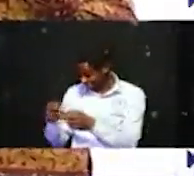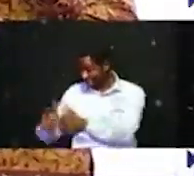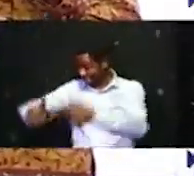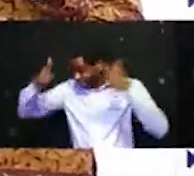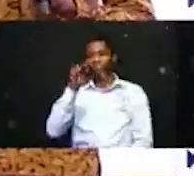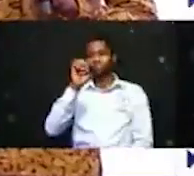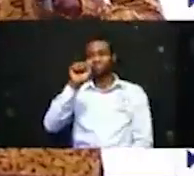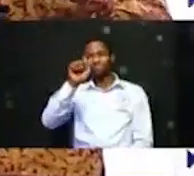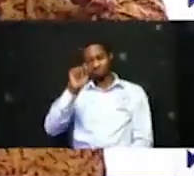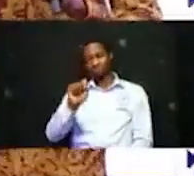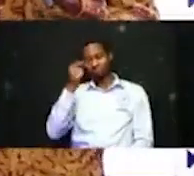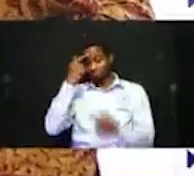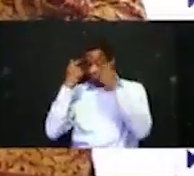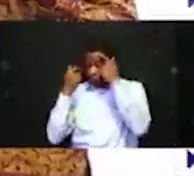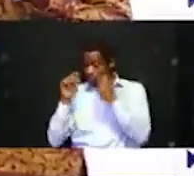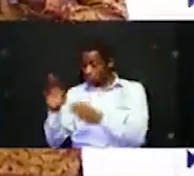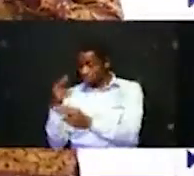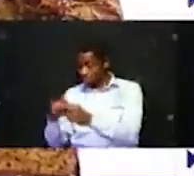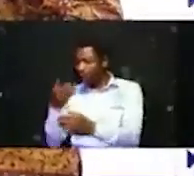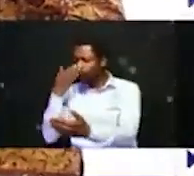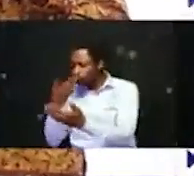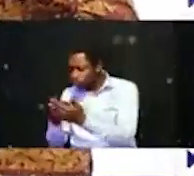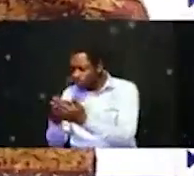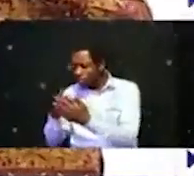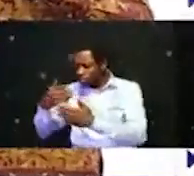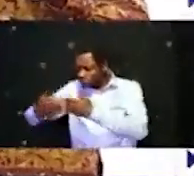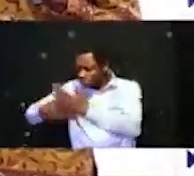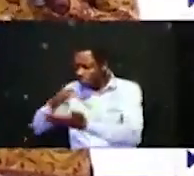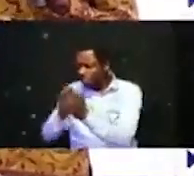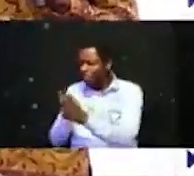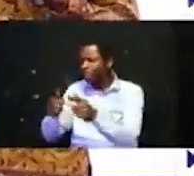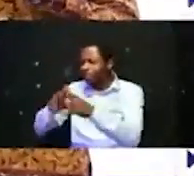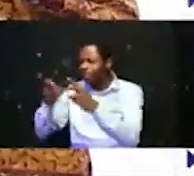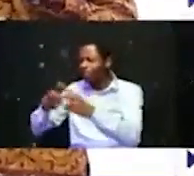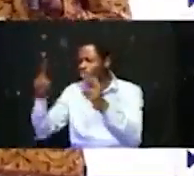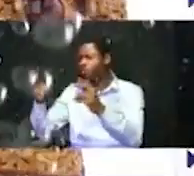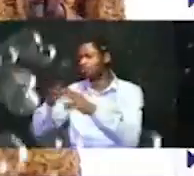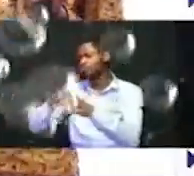very good. So I'll be using good name and great name